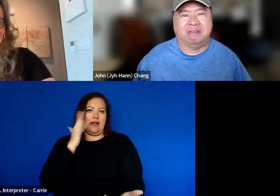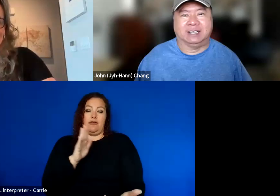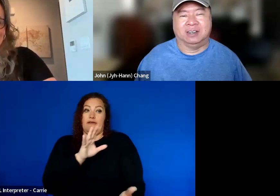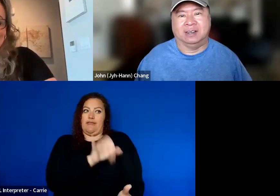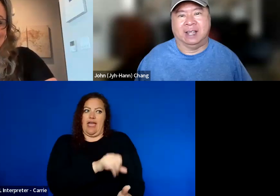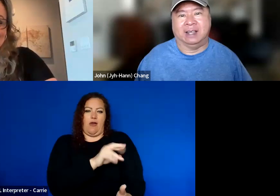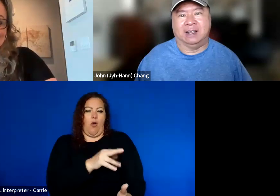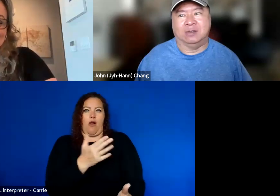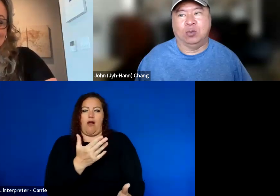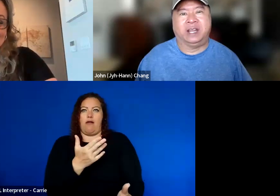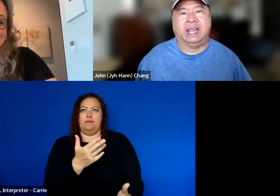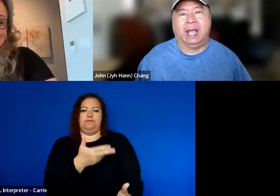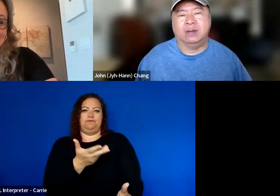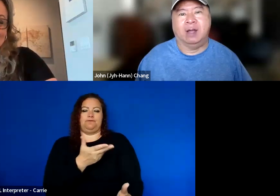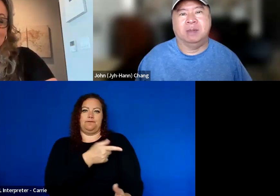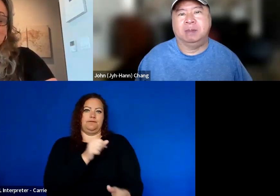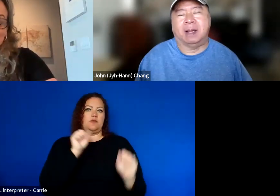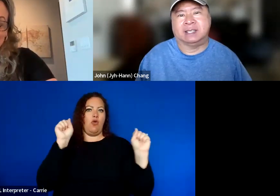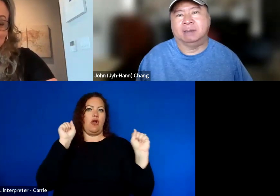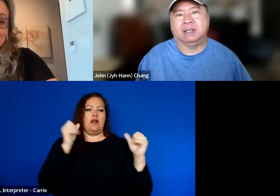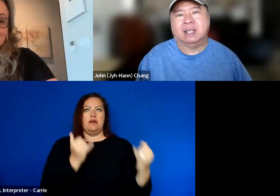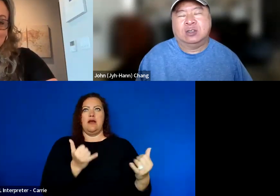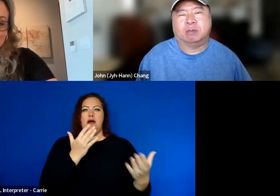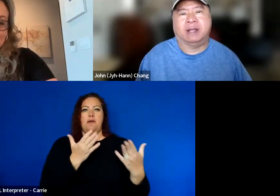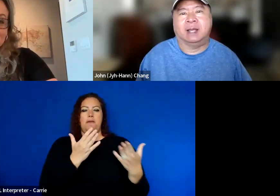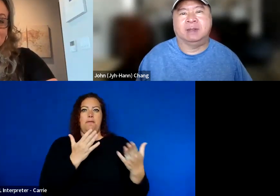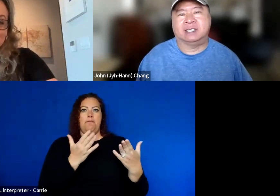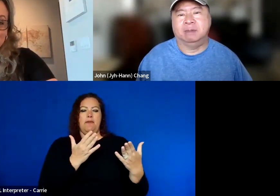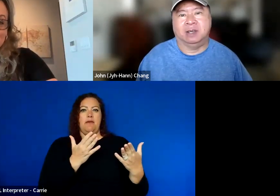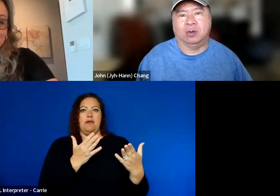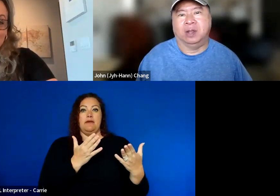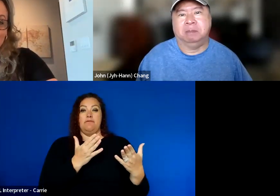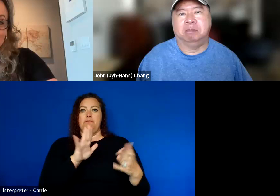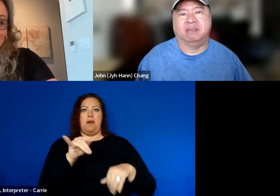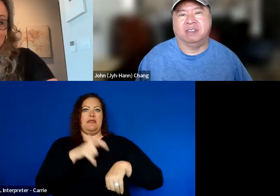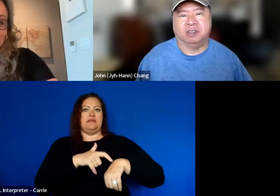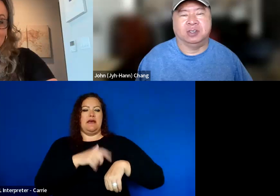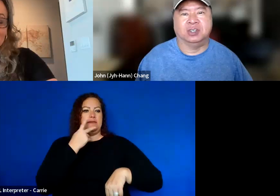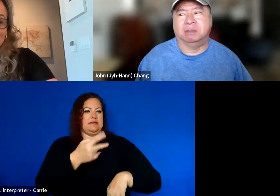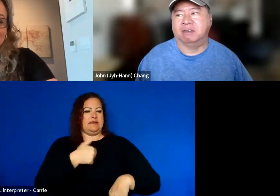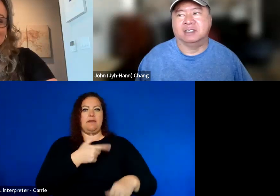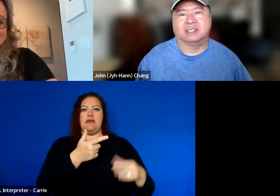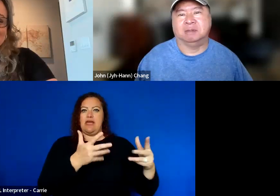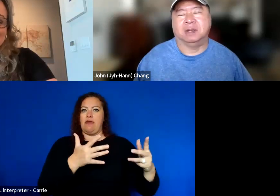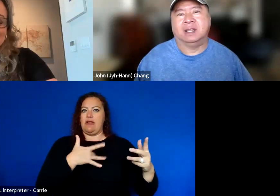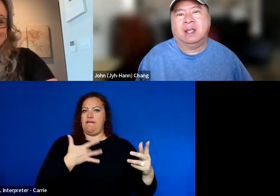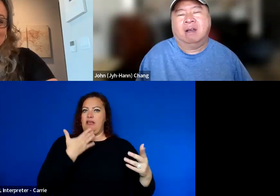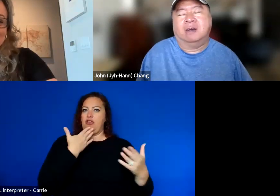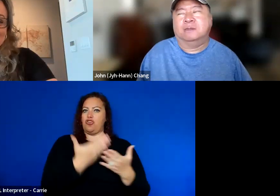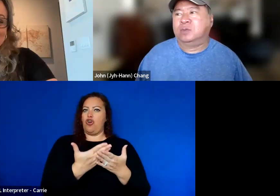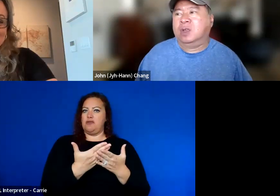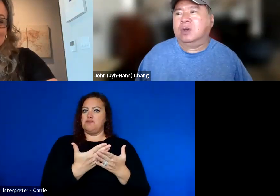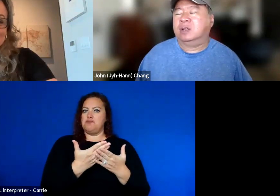or the fact that they're working out now. Maybe by the time by the time they see me, they're already buff and feeling good about physically. But